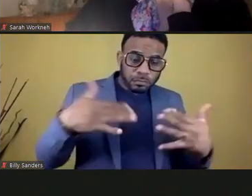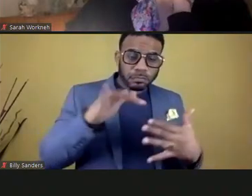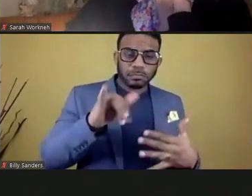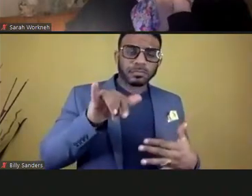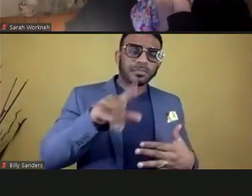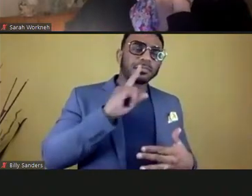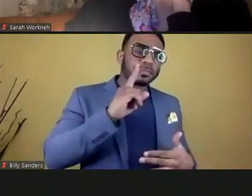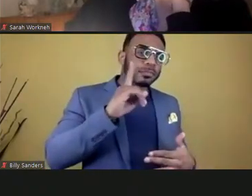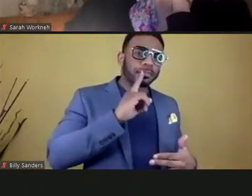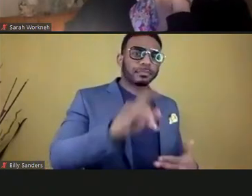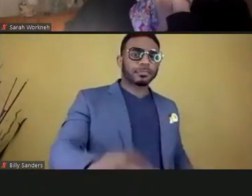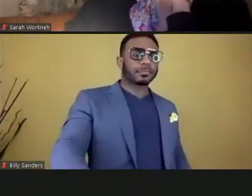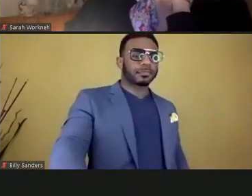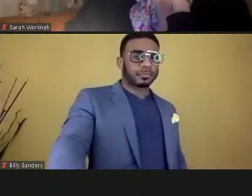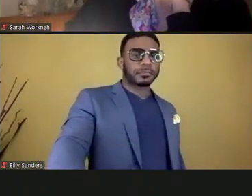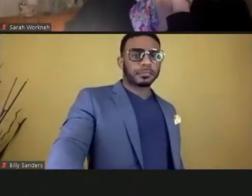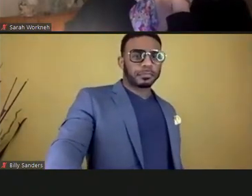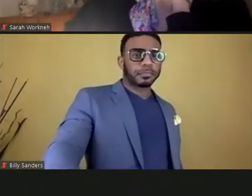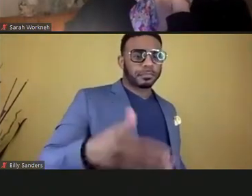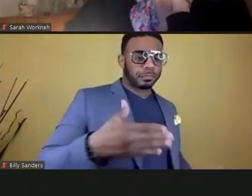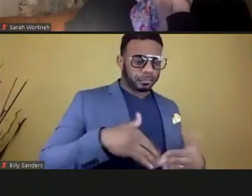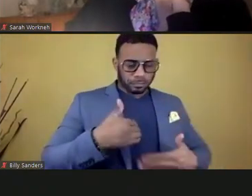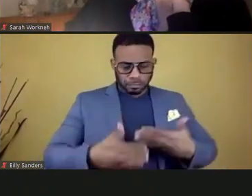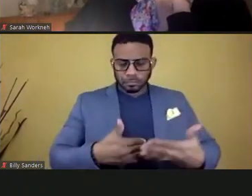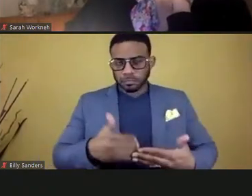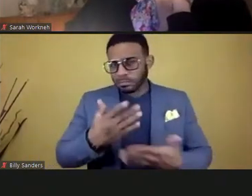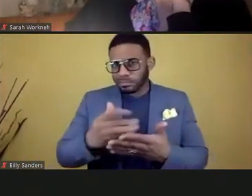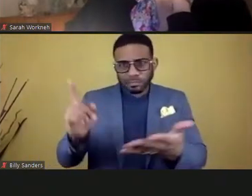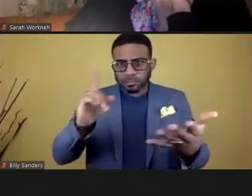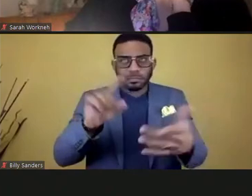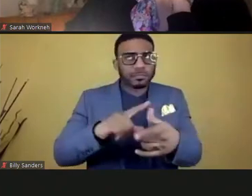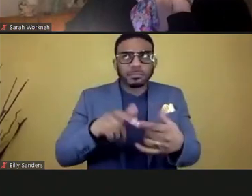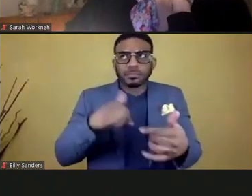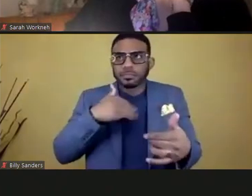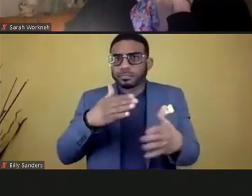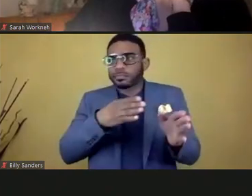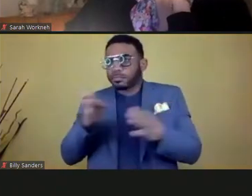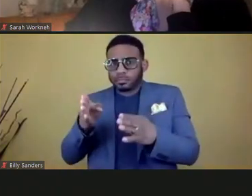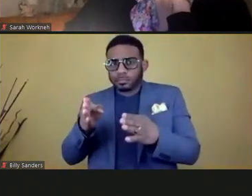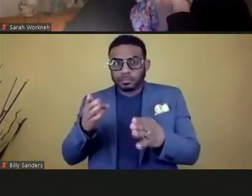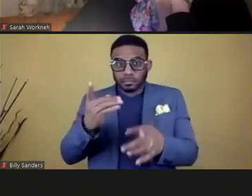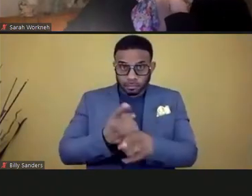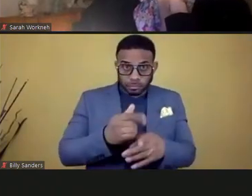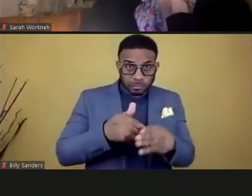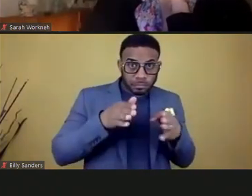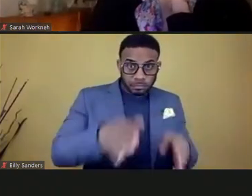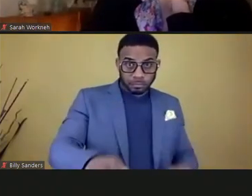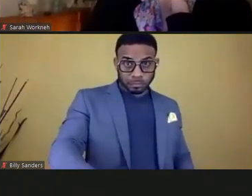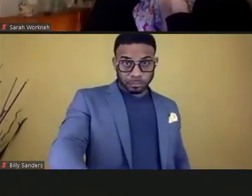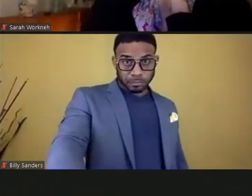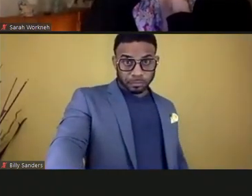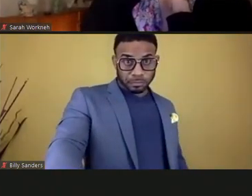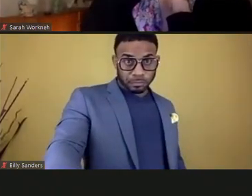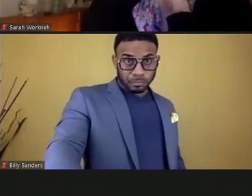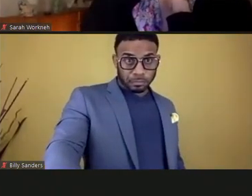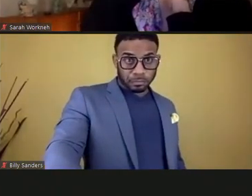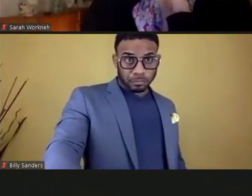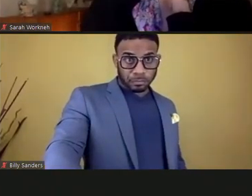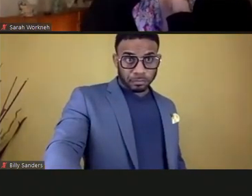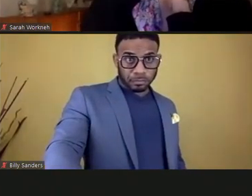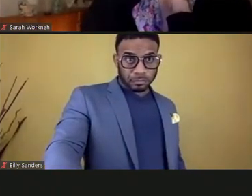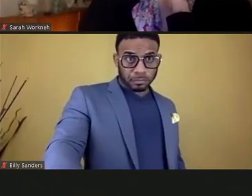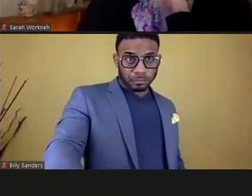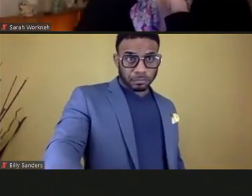is going to be lost in the process somewhere, or that we've shifted in some way. That at any point